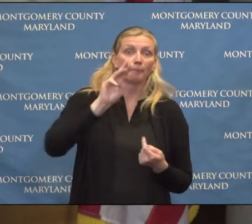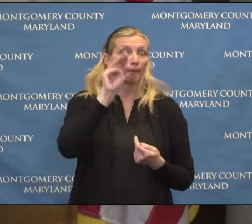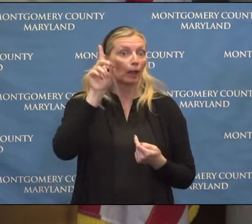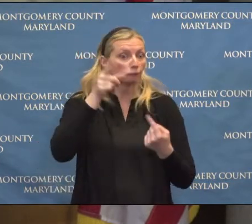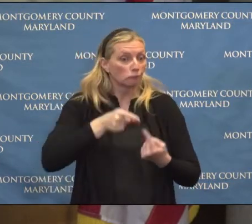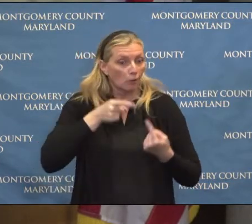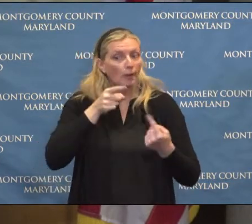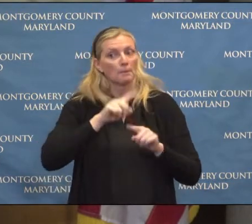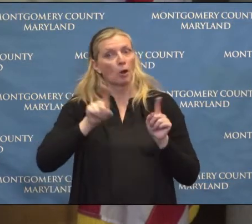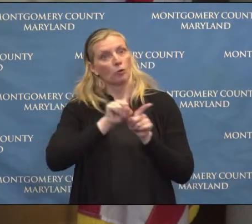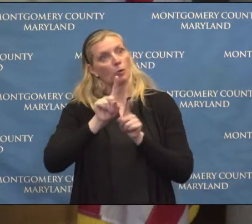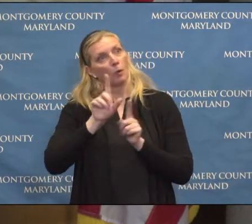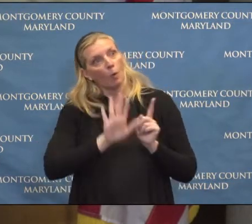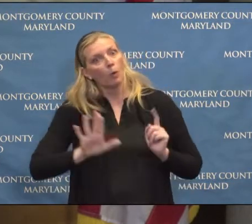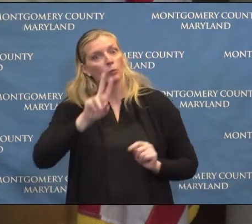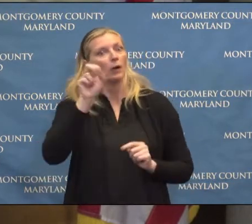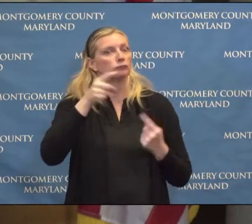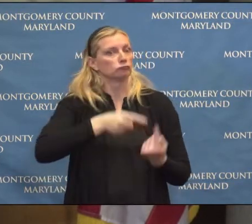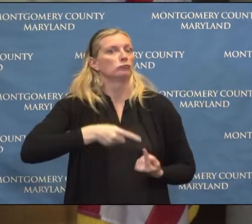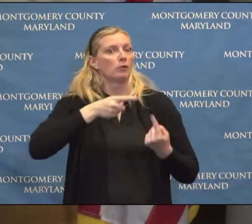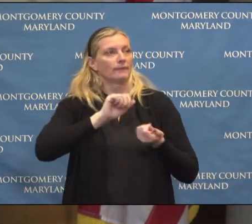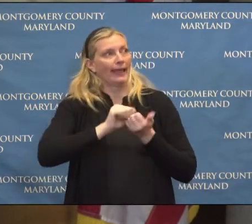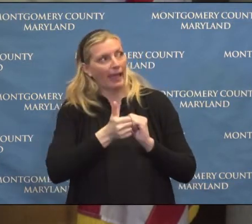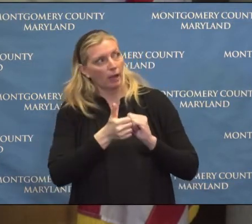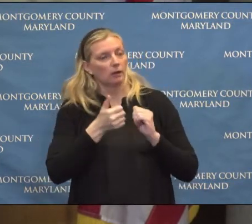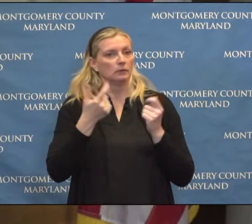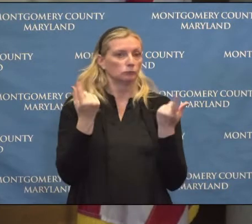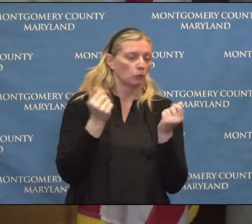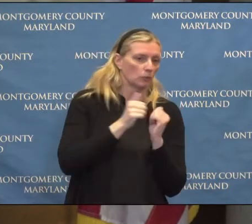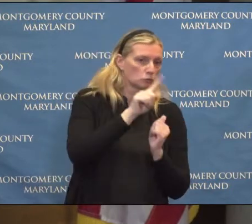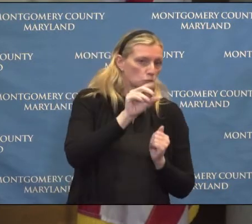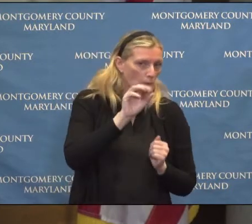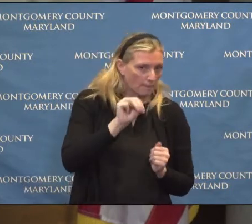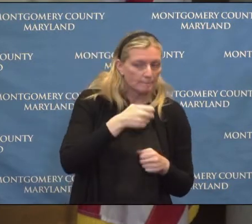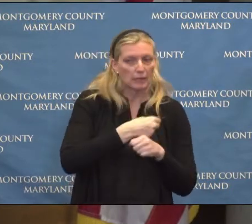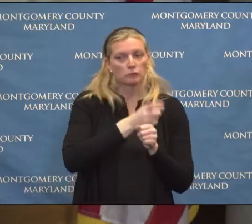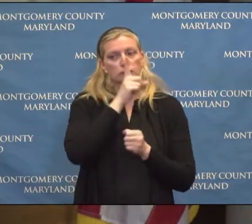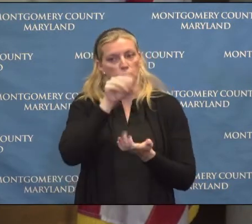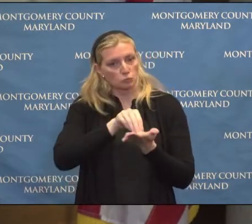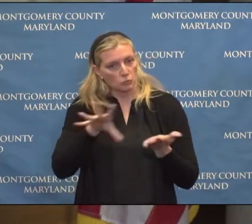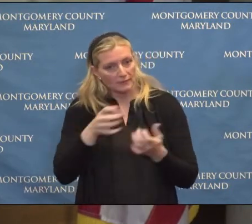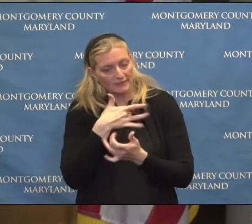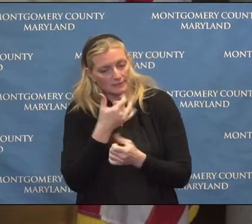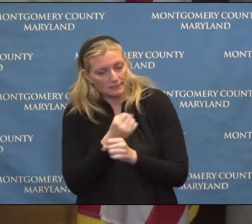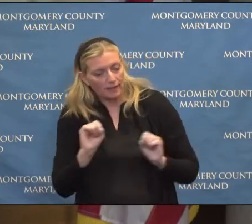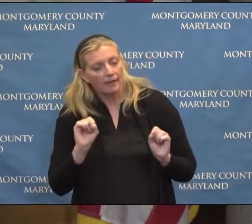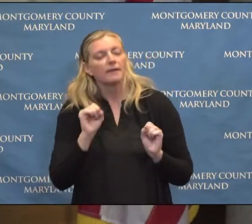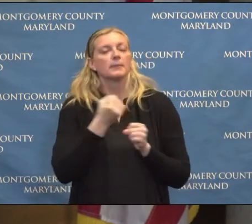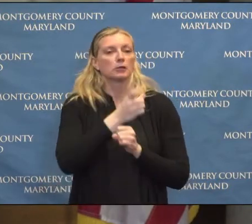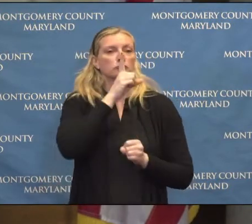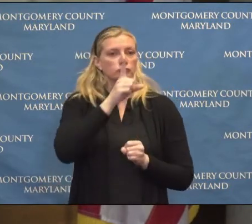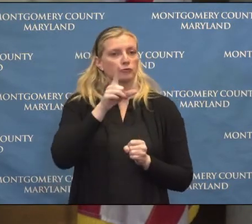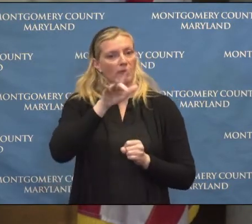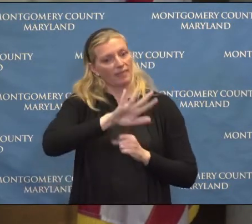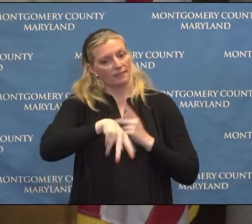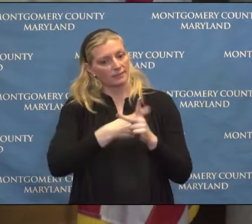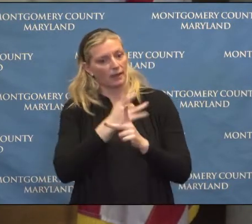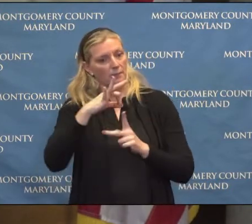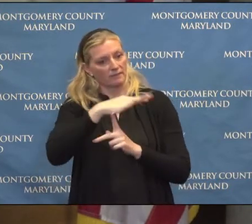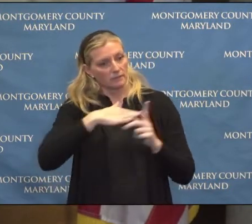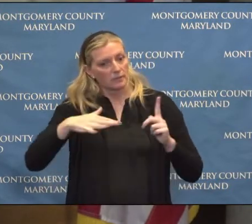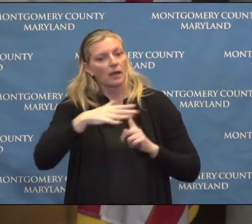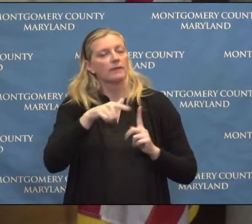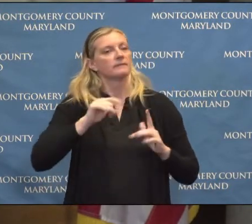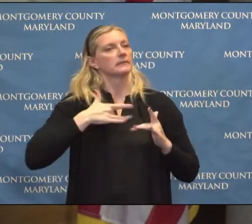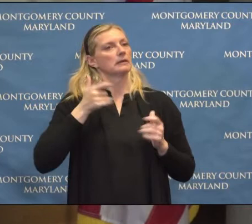we've taken to make sure that our students are safe and they're in an environment that is conducive to learning and